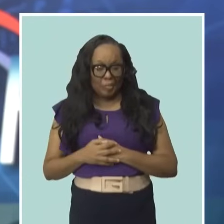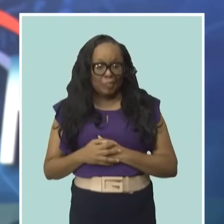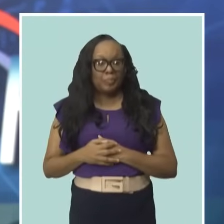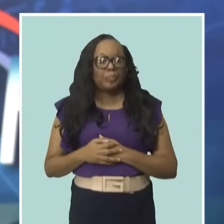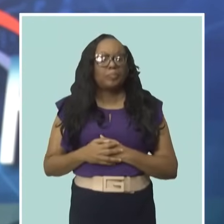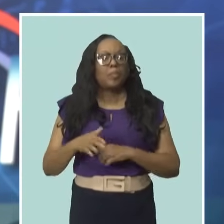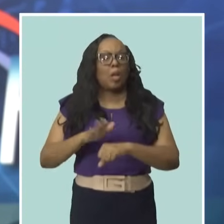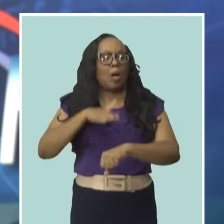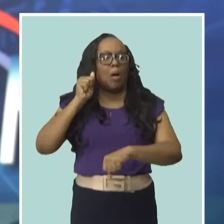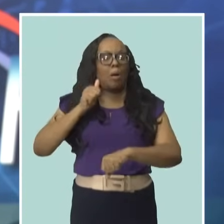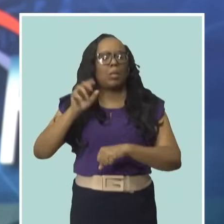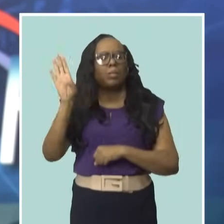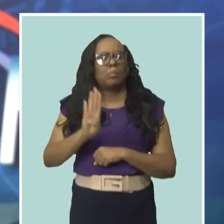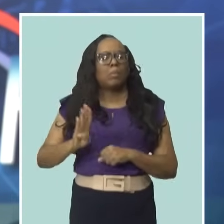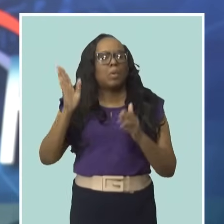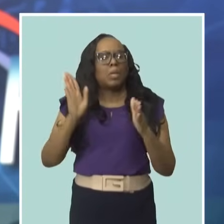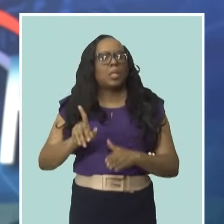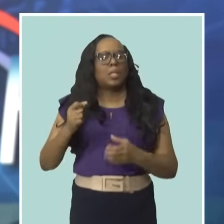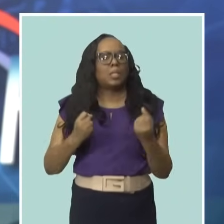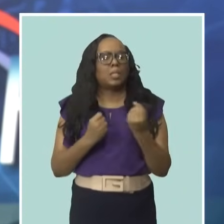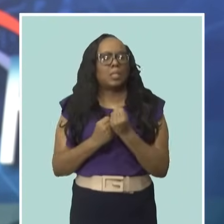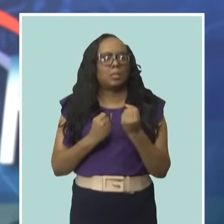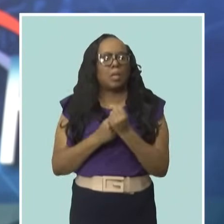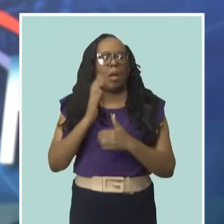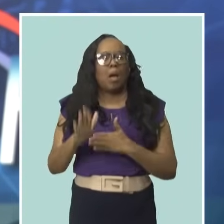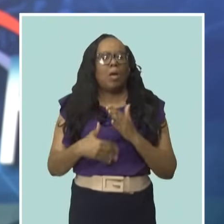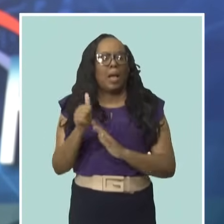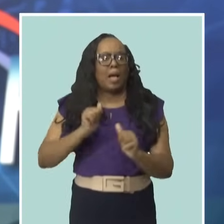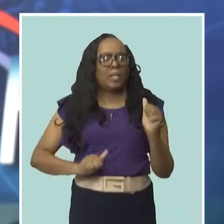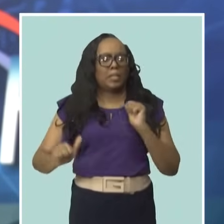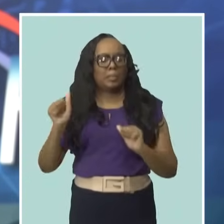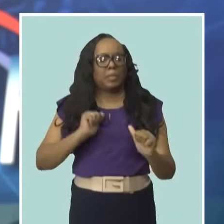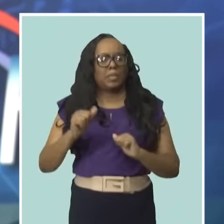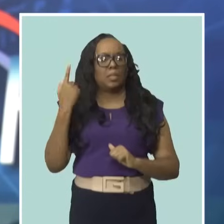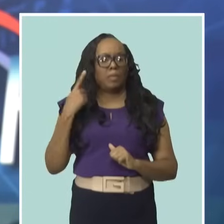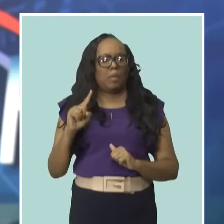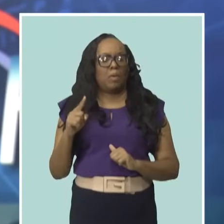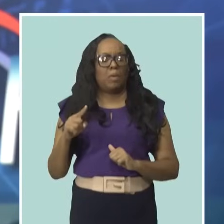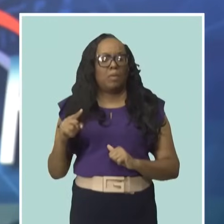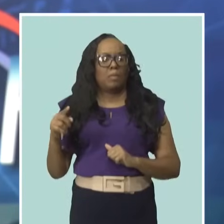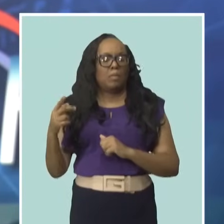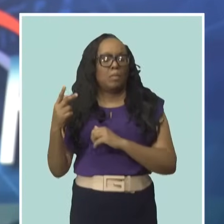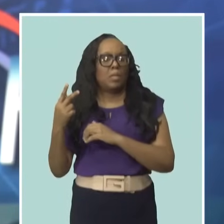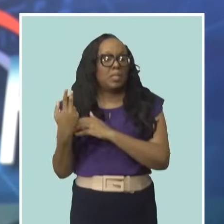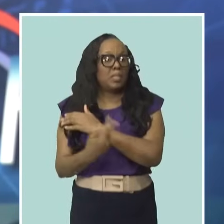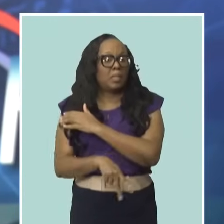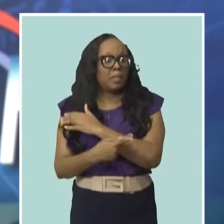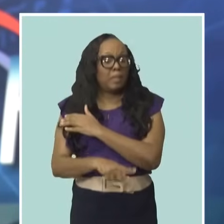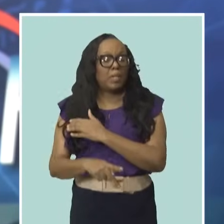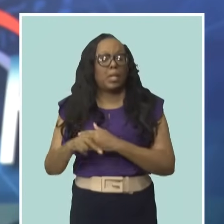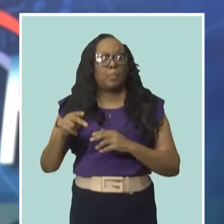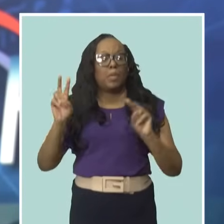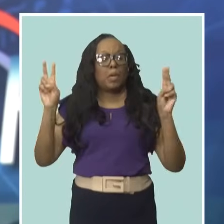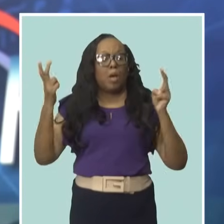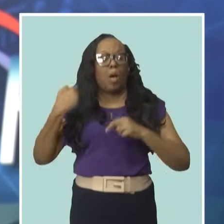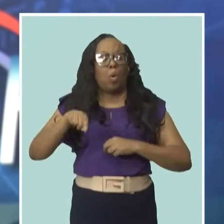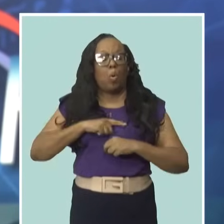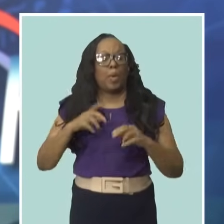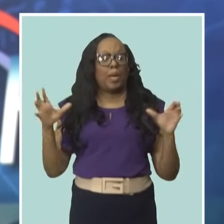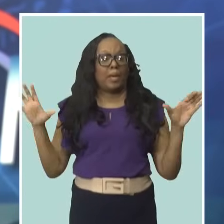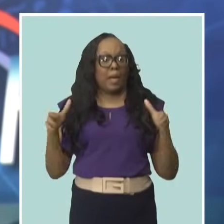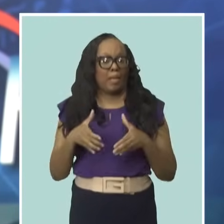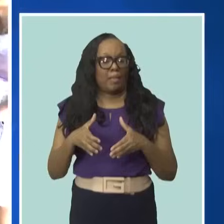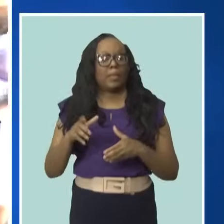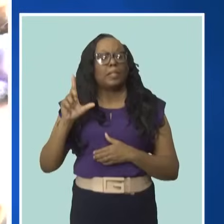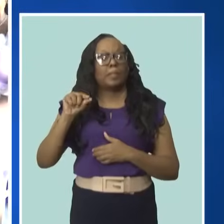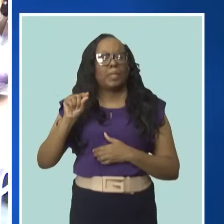A call for Barbadians to support the activity scheduled for this month in St. Phillip as part of that parish's Regathering 2025